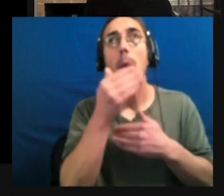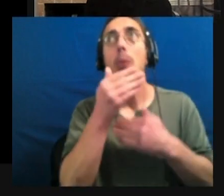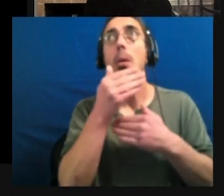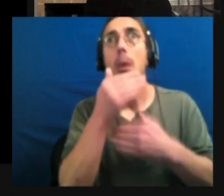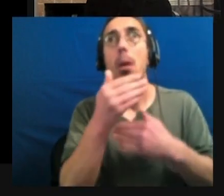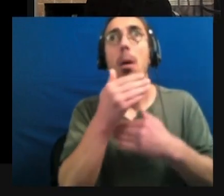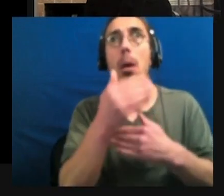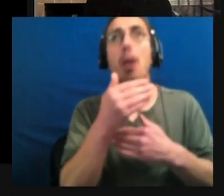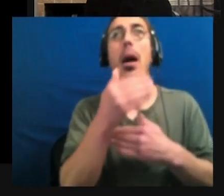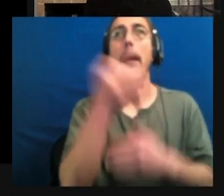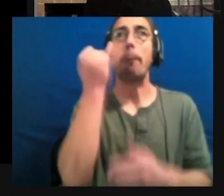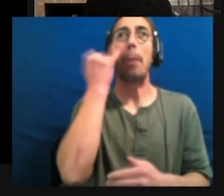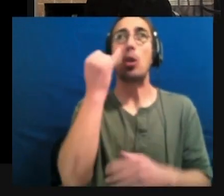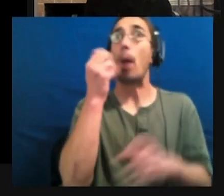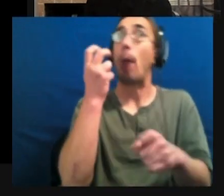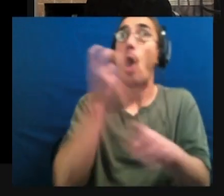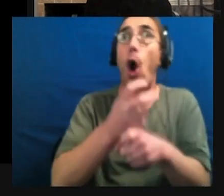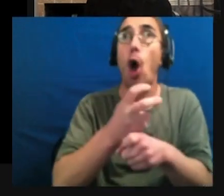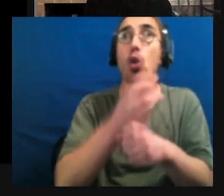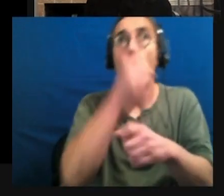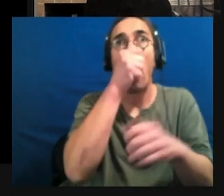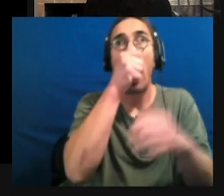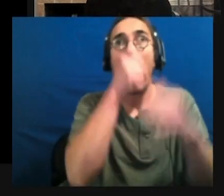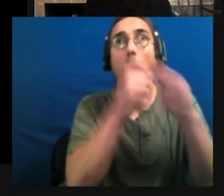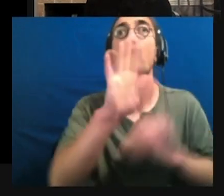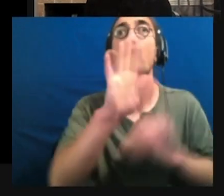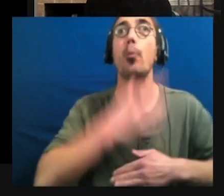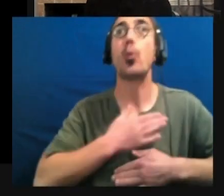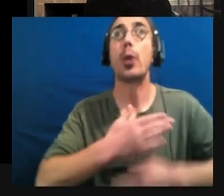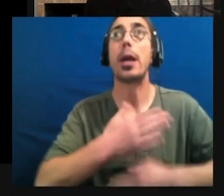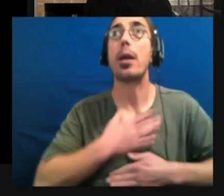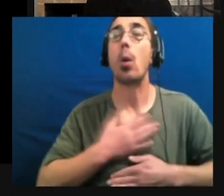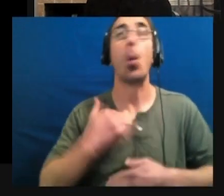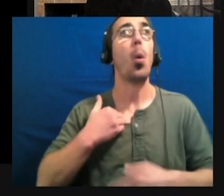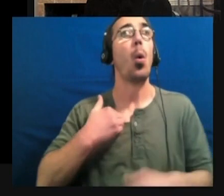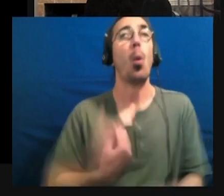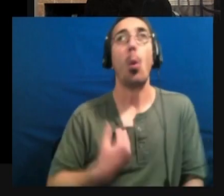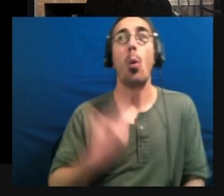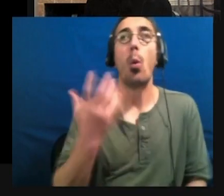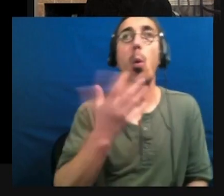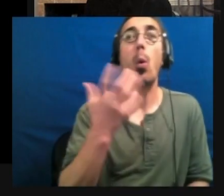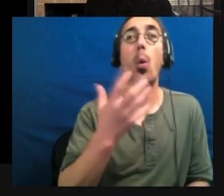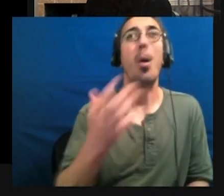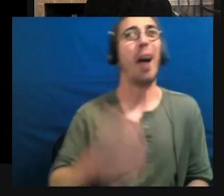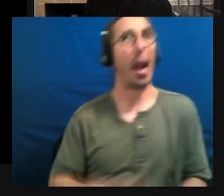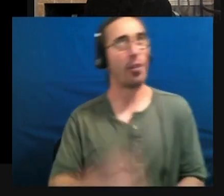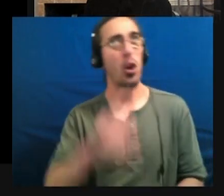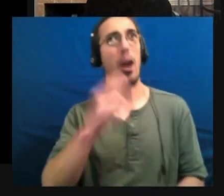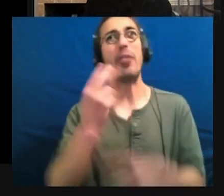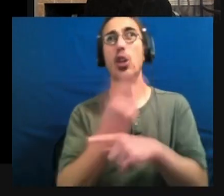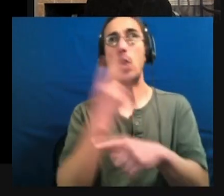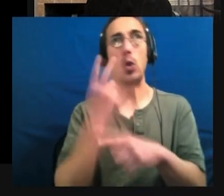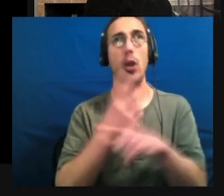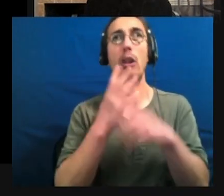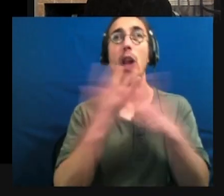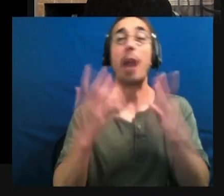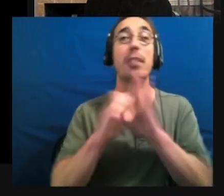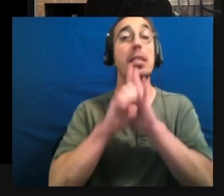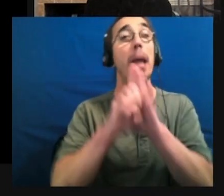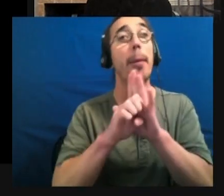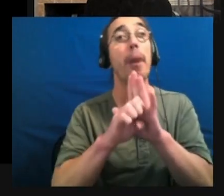about how hard that would be, how exhausting. I have to use such extremes because for autistic people there is no